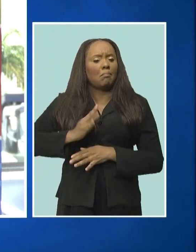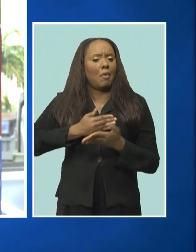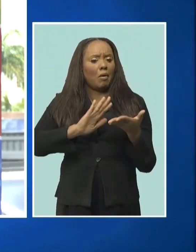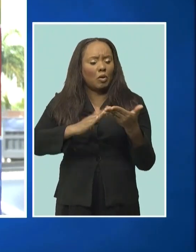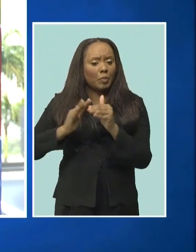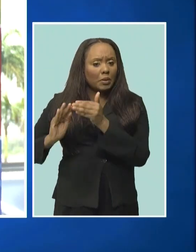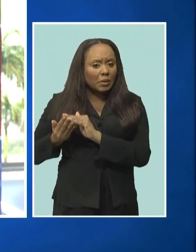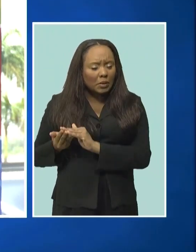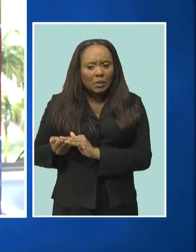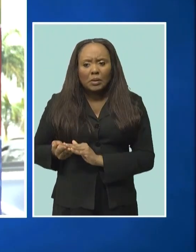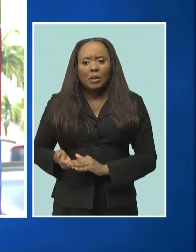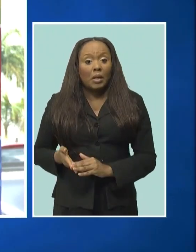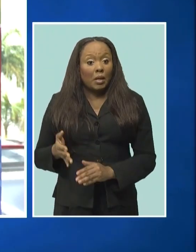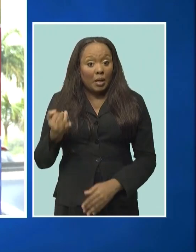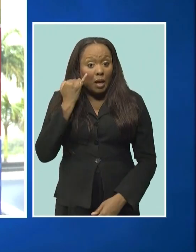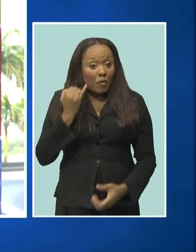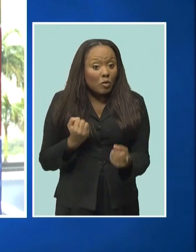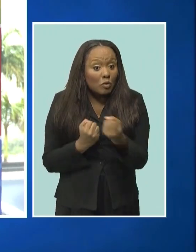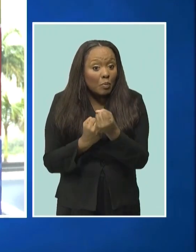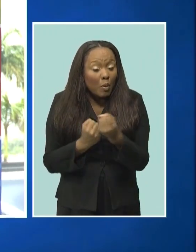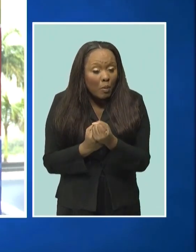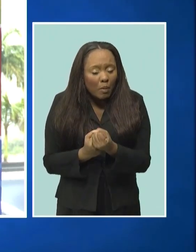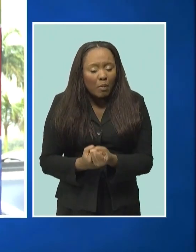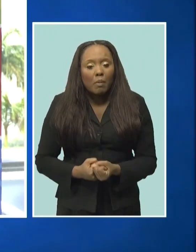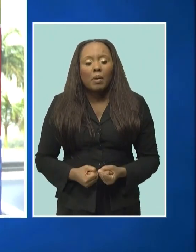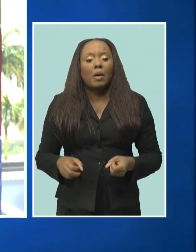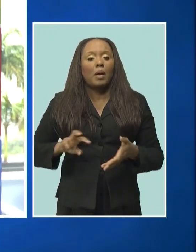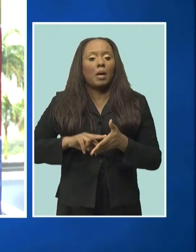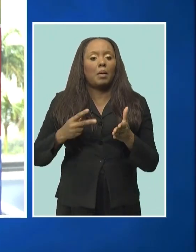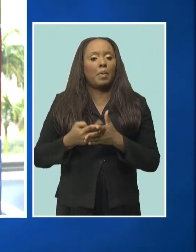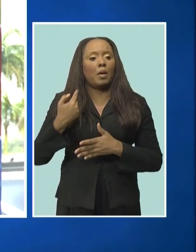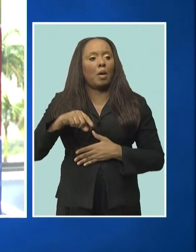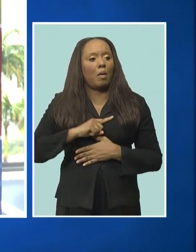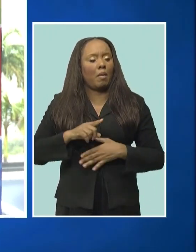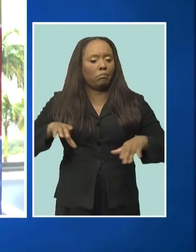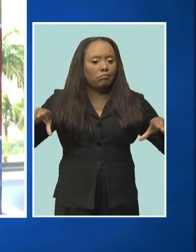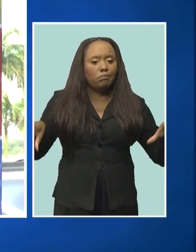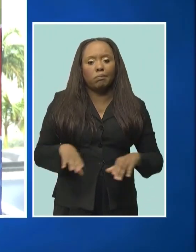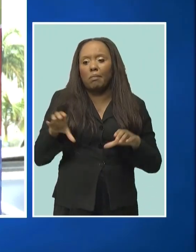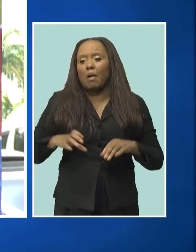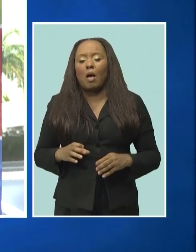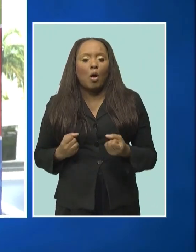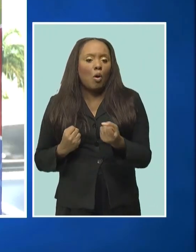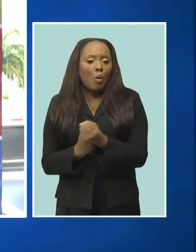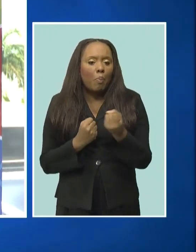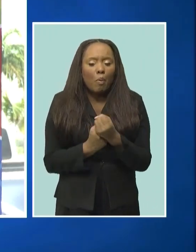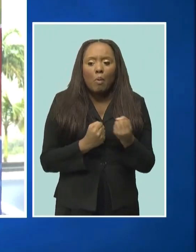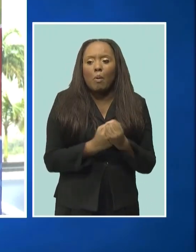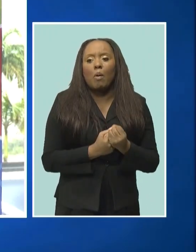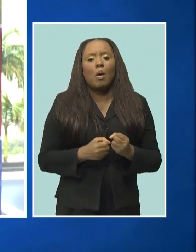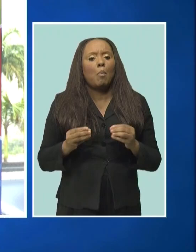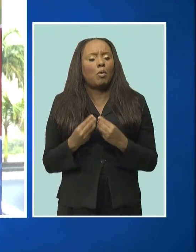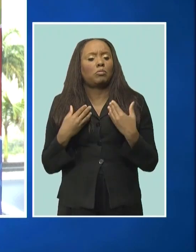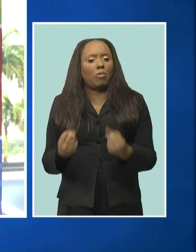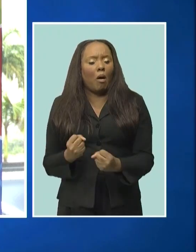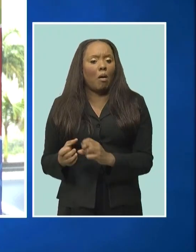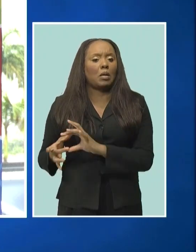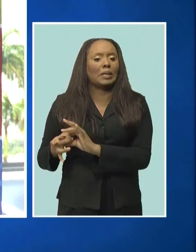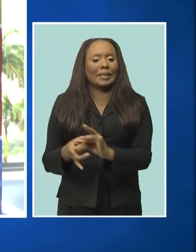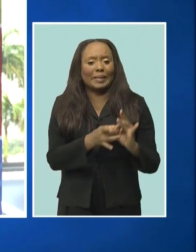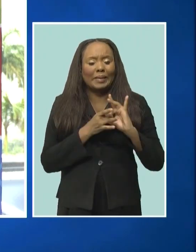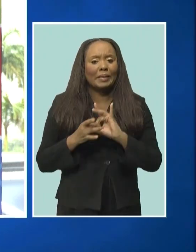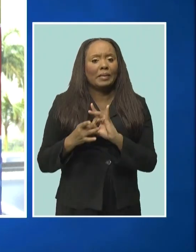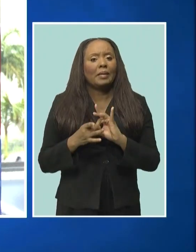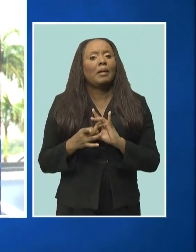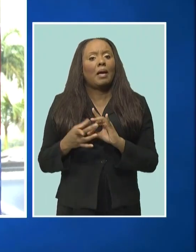the festival allows us to actively engage our community, support and build stronger connections, and give